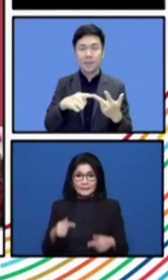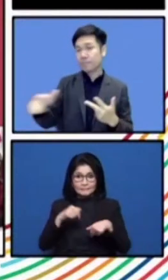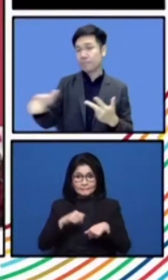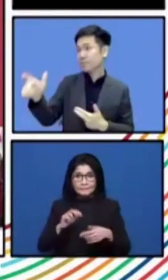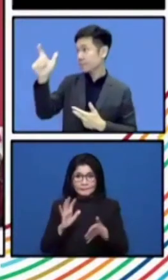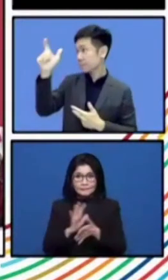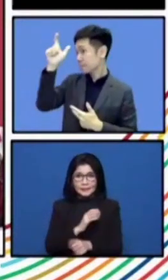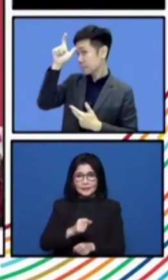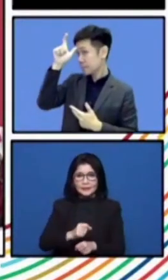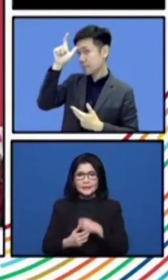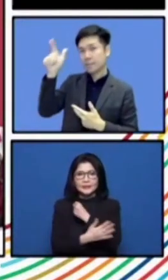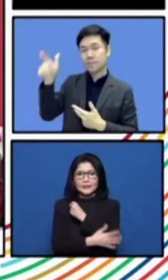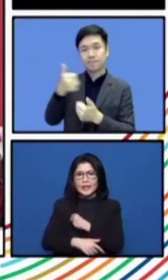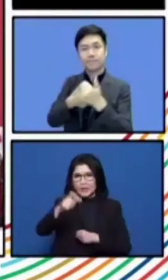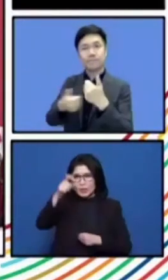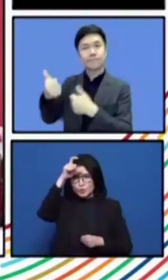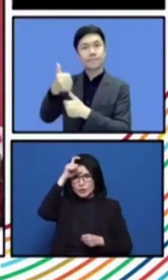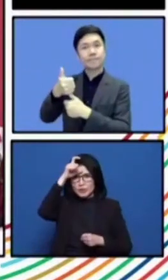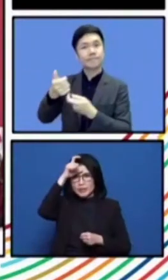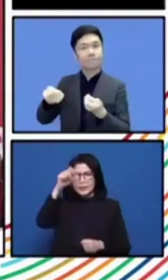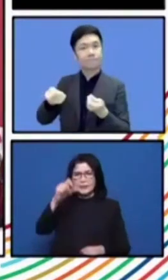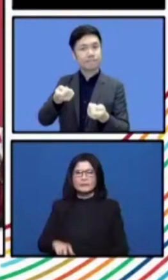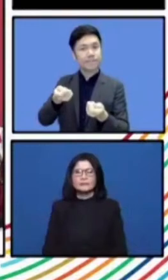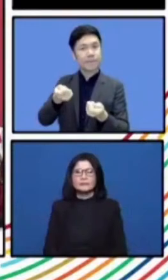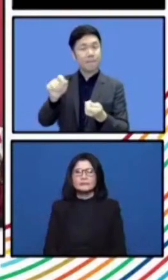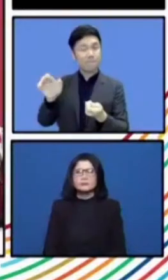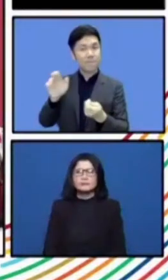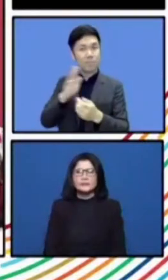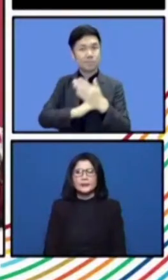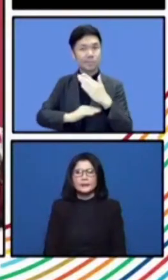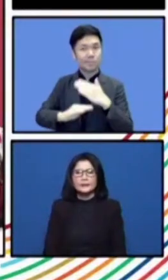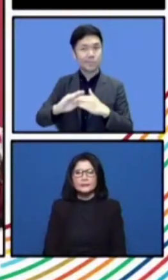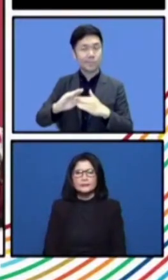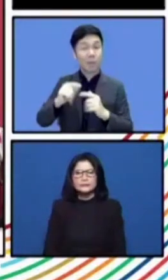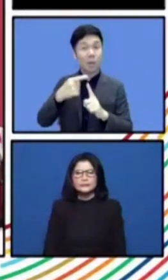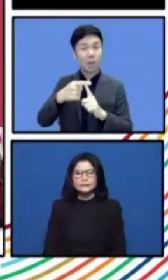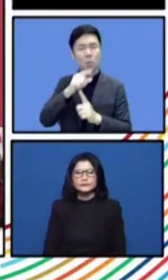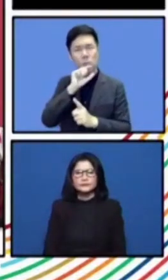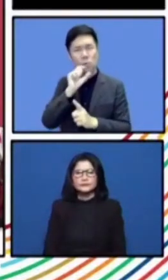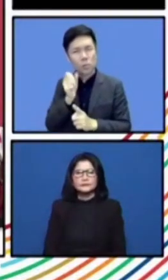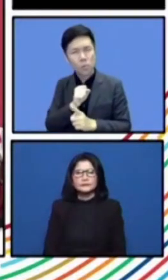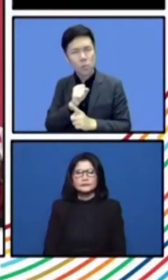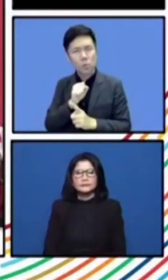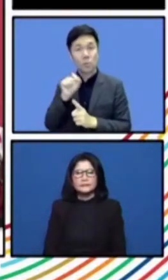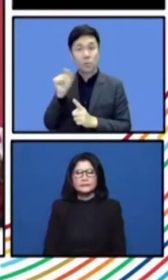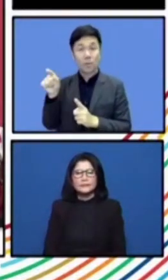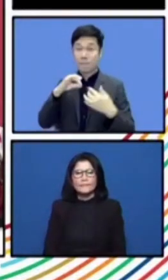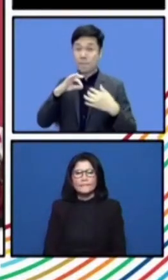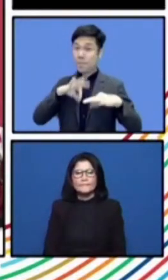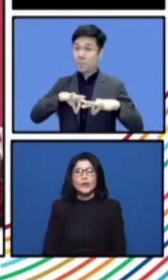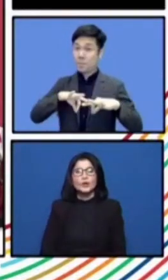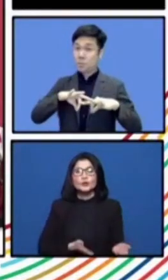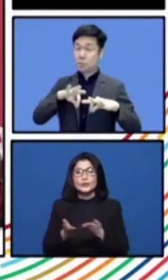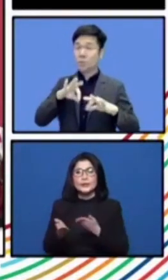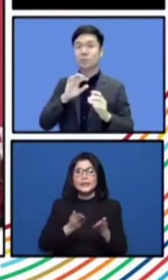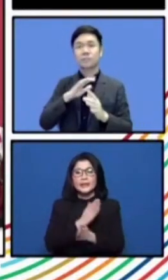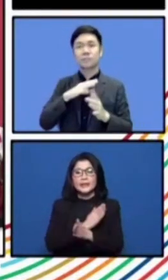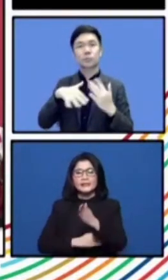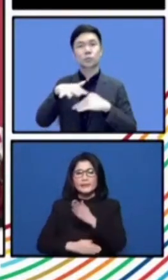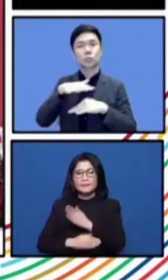services for persons with disabilities and elderly Ministry of family and social Affairs member of the floor